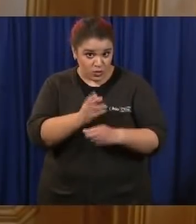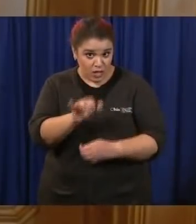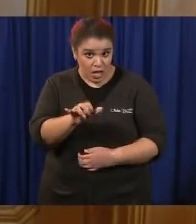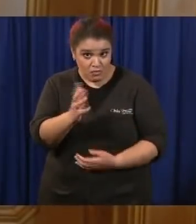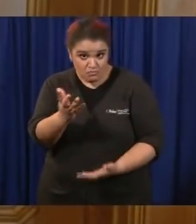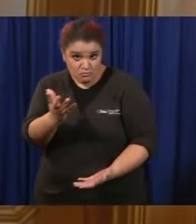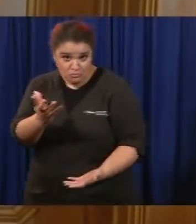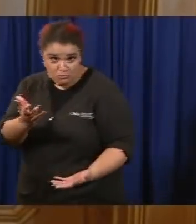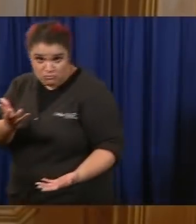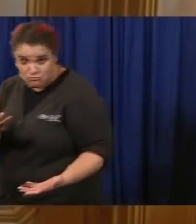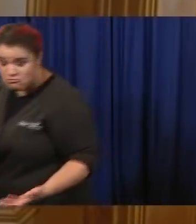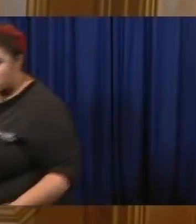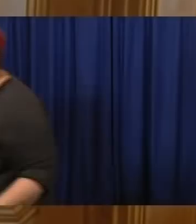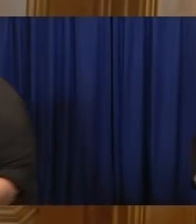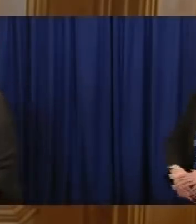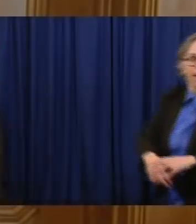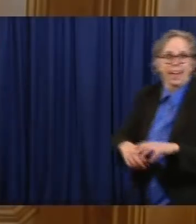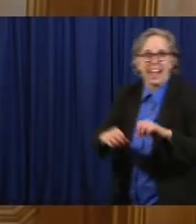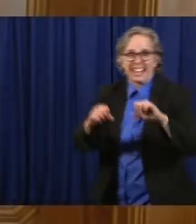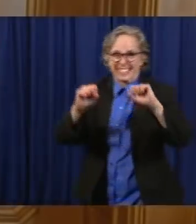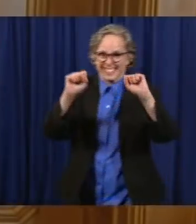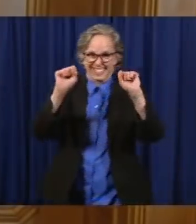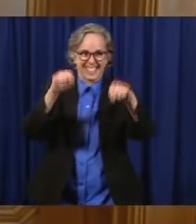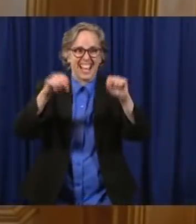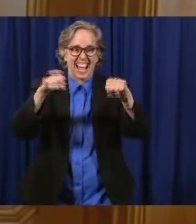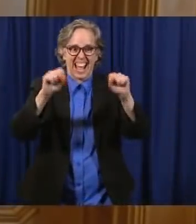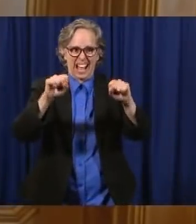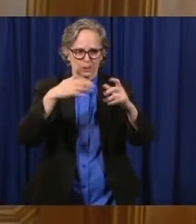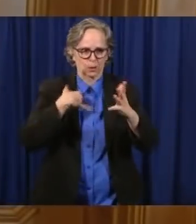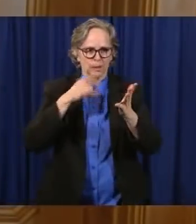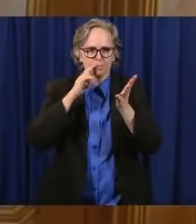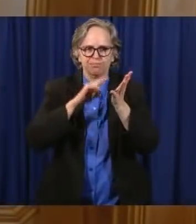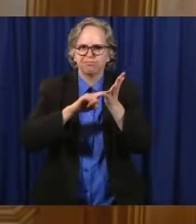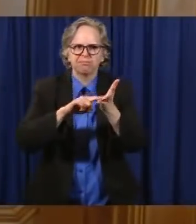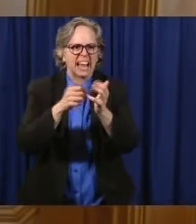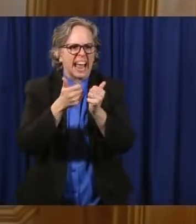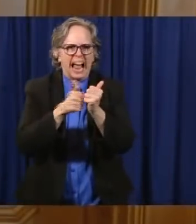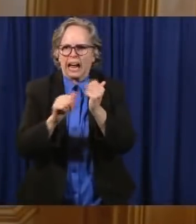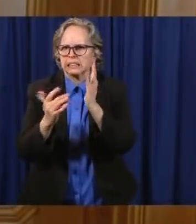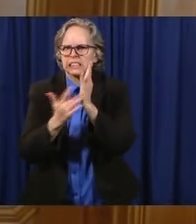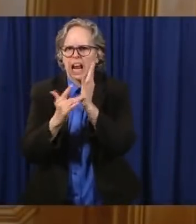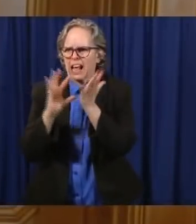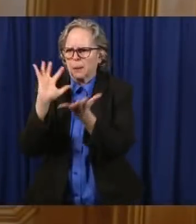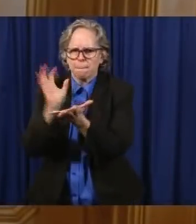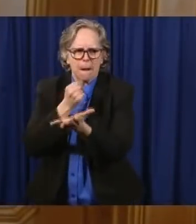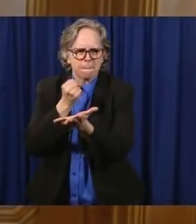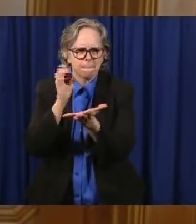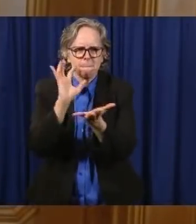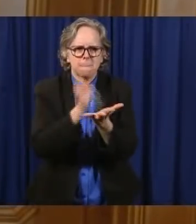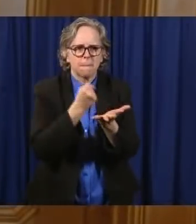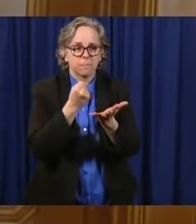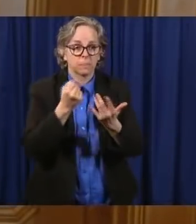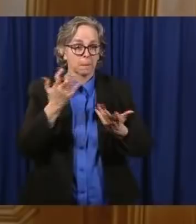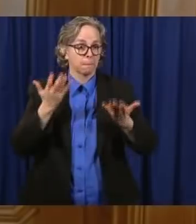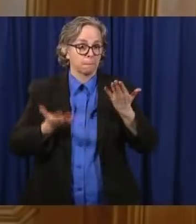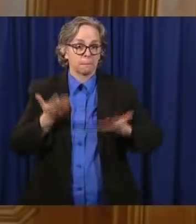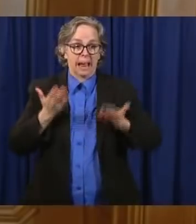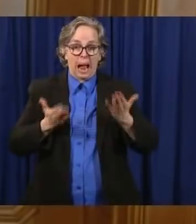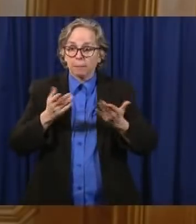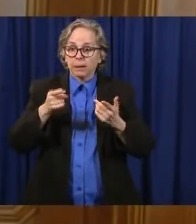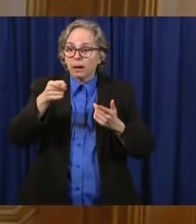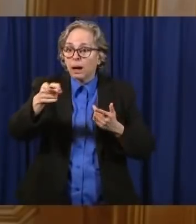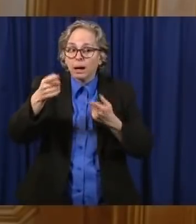and the way we're going to get out of this is through technology. And I think one of the things that